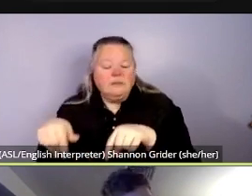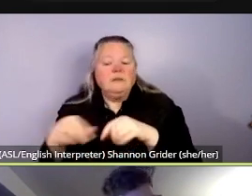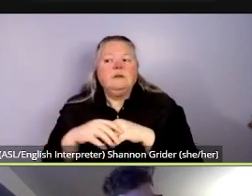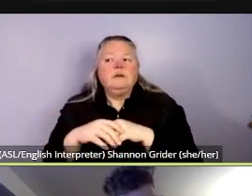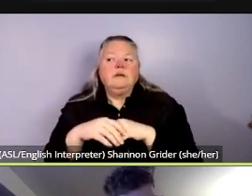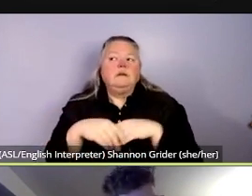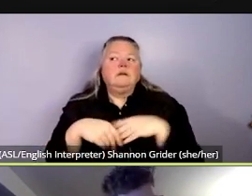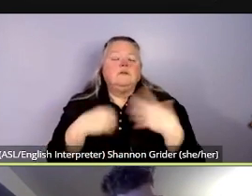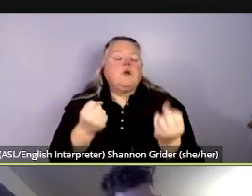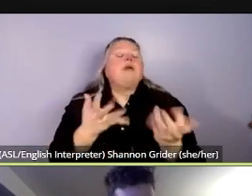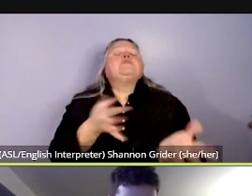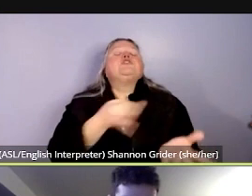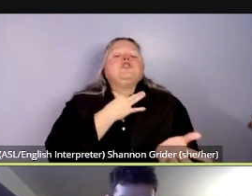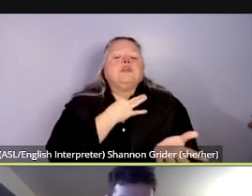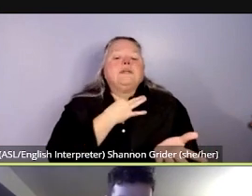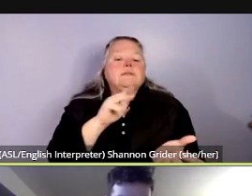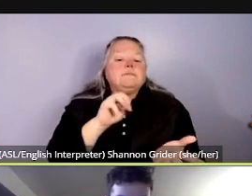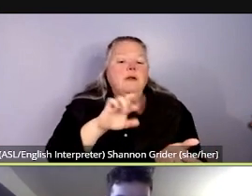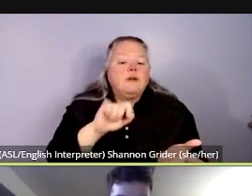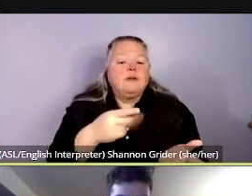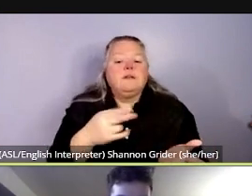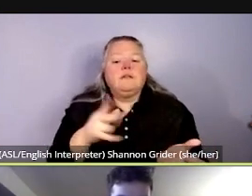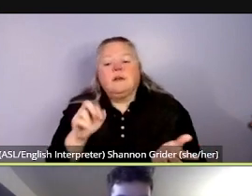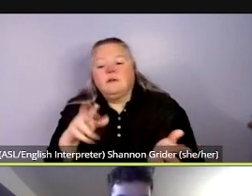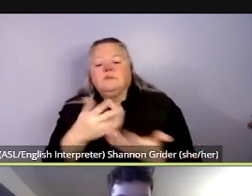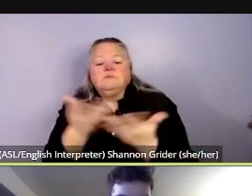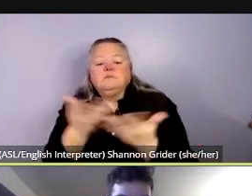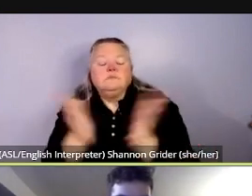and so I was just curious.